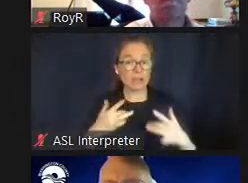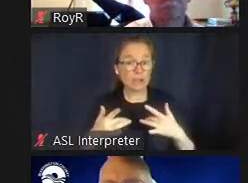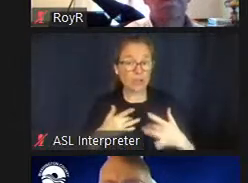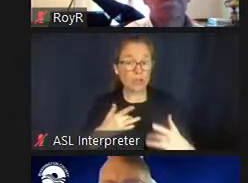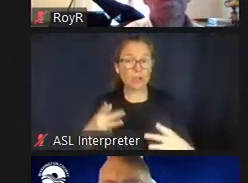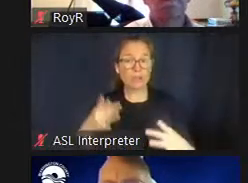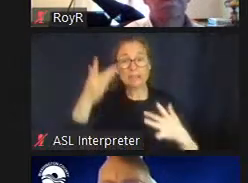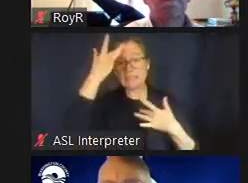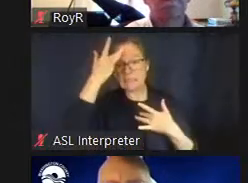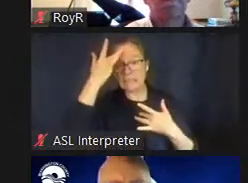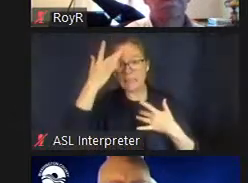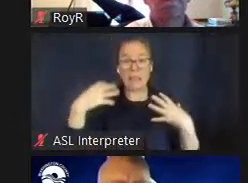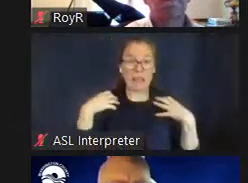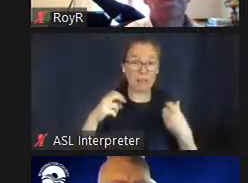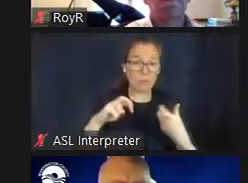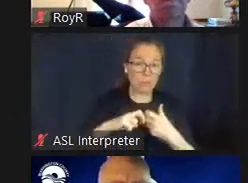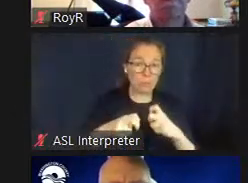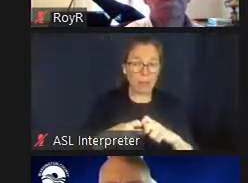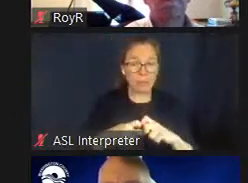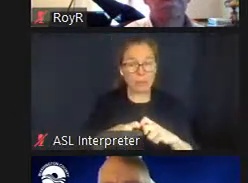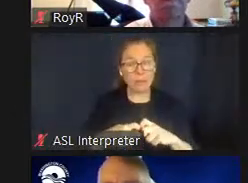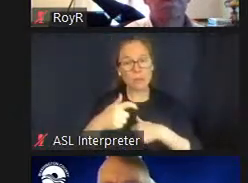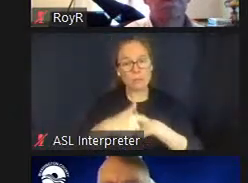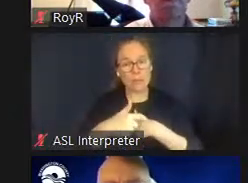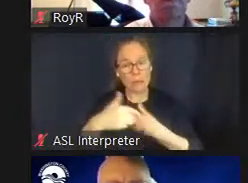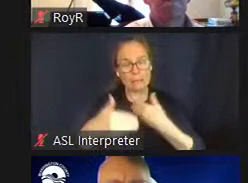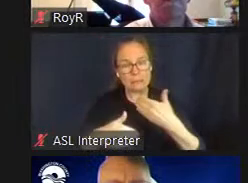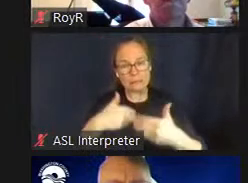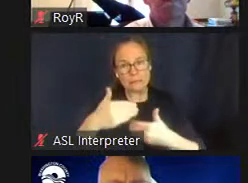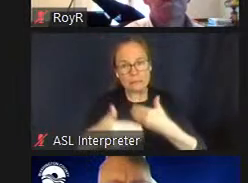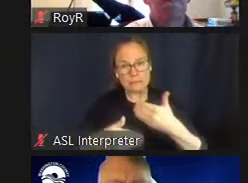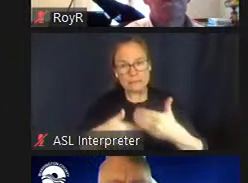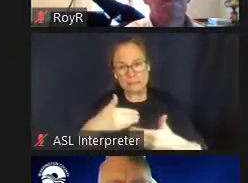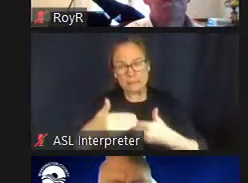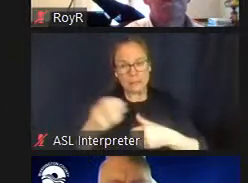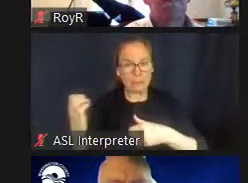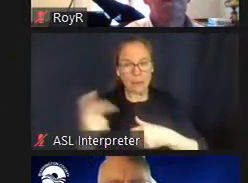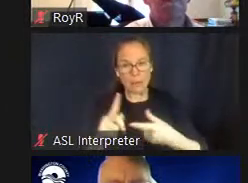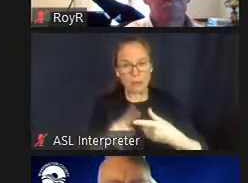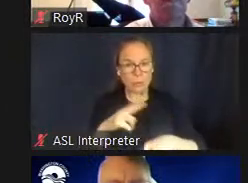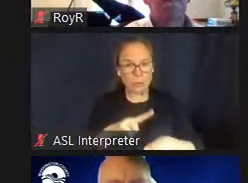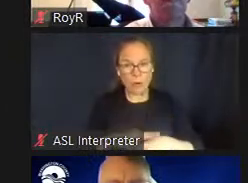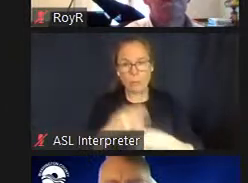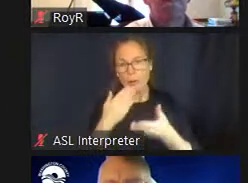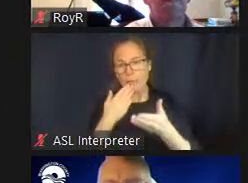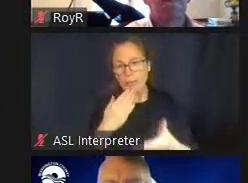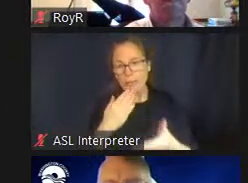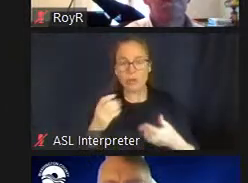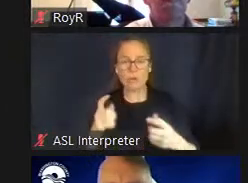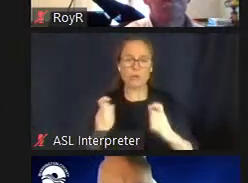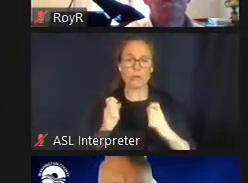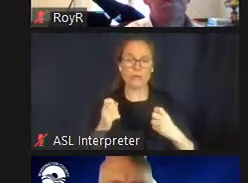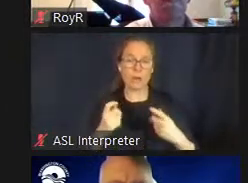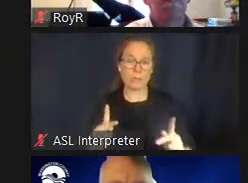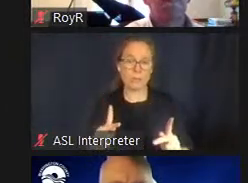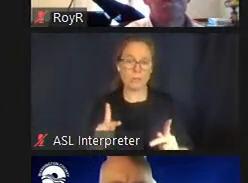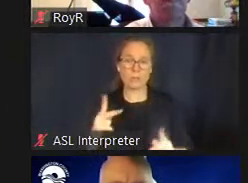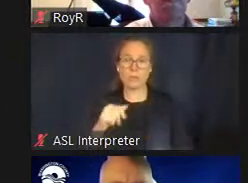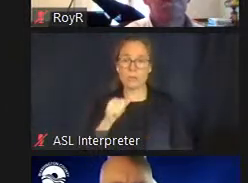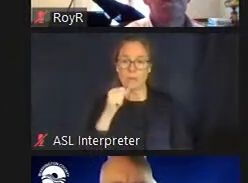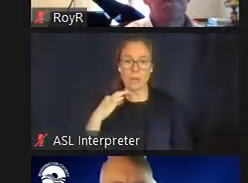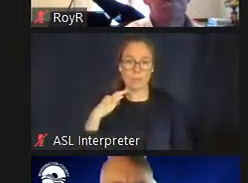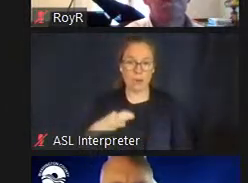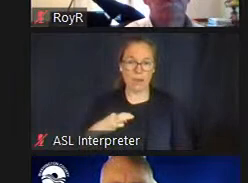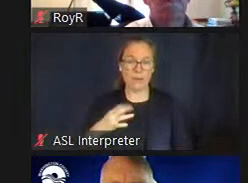and it'll take a while for us to get up to speed again. We deeply appreciate an opportunity for nonprofits to apply for funding with the